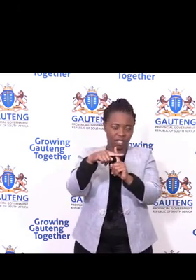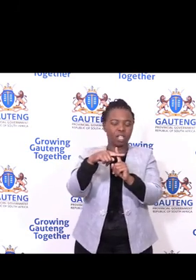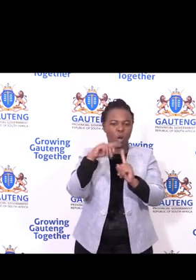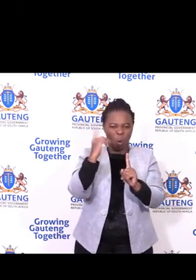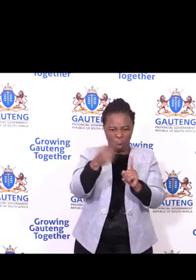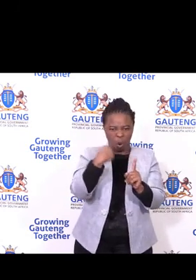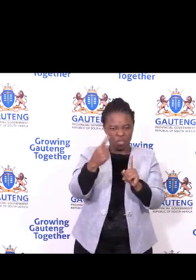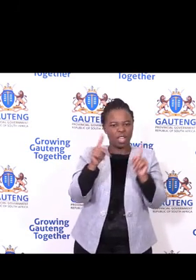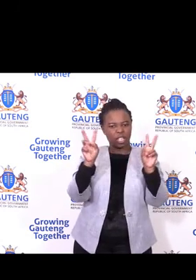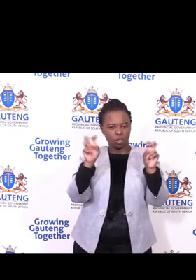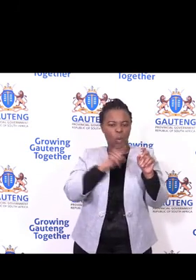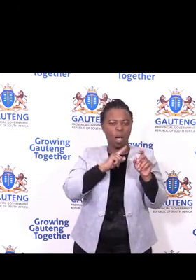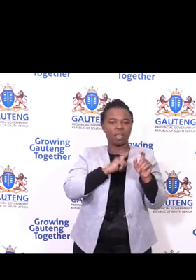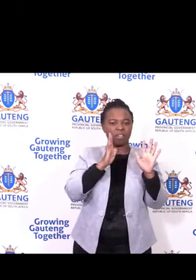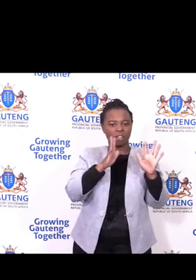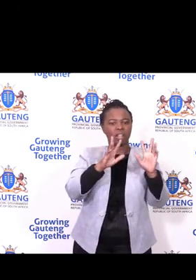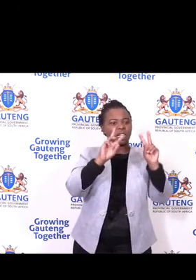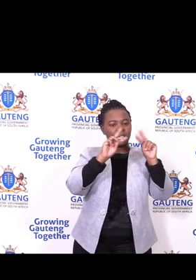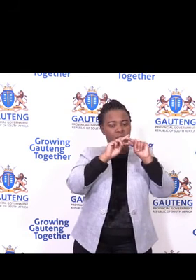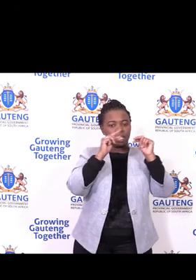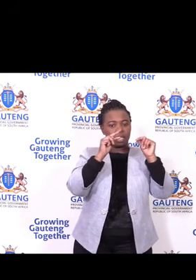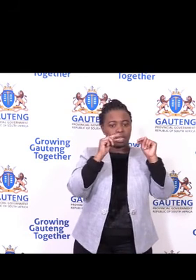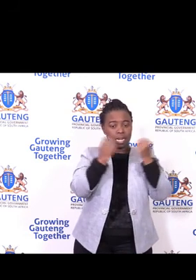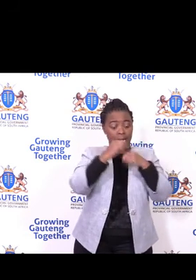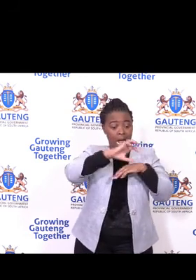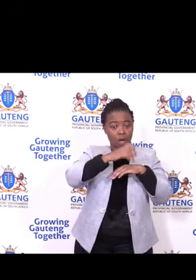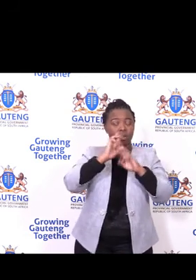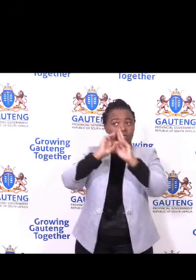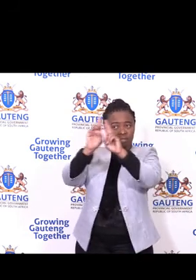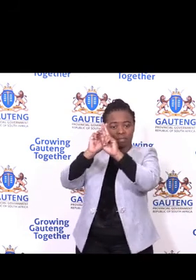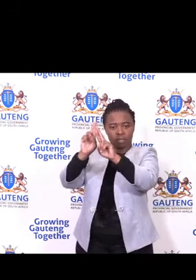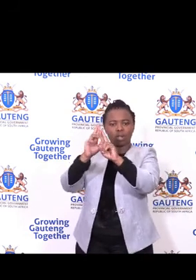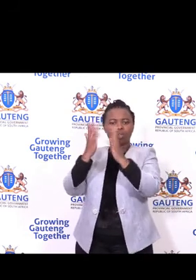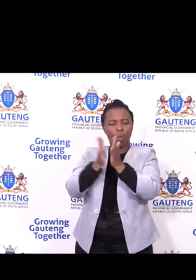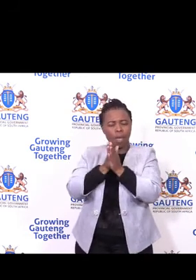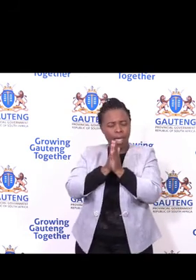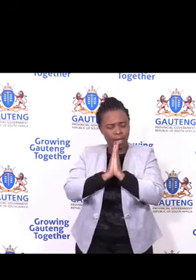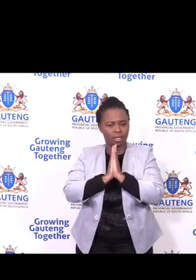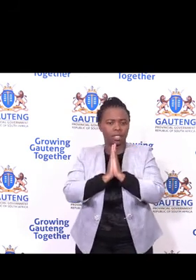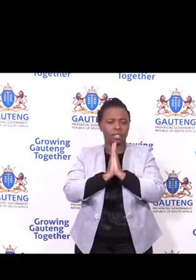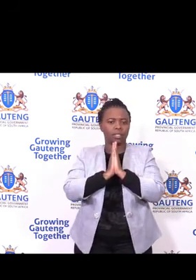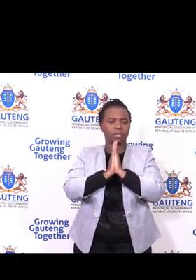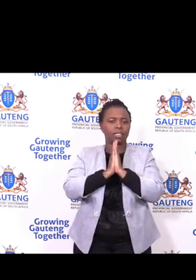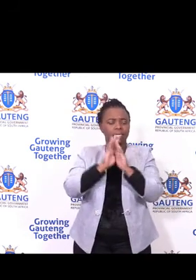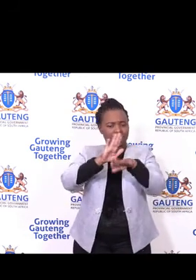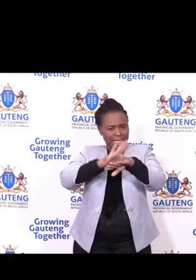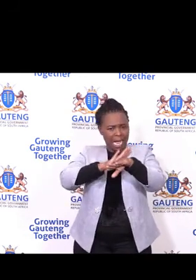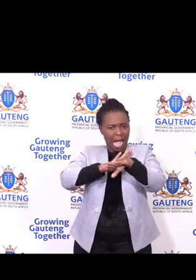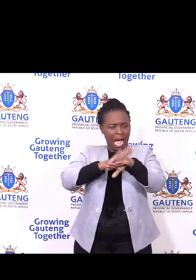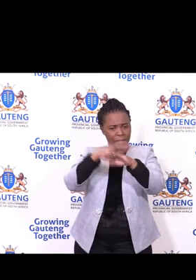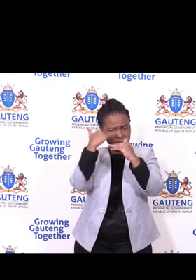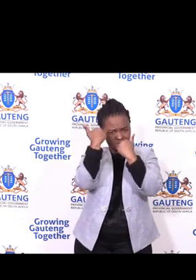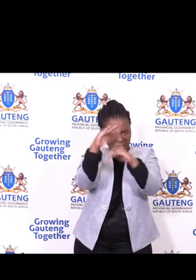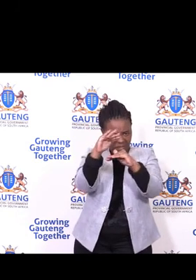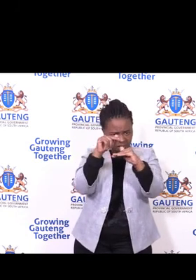that we raised as Gauteng to the National Command Council. We urge the people to adhere to the curfew as announced by the President and